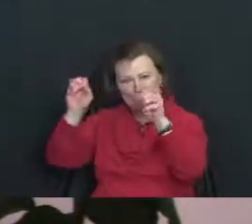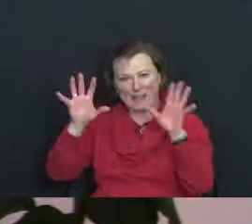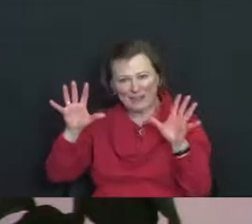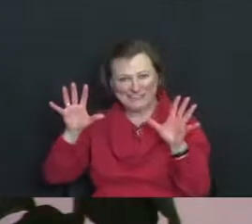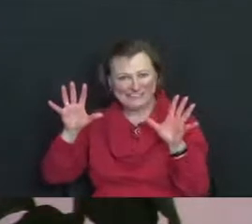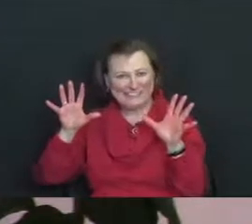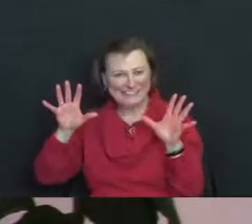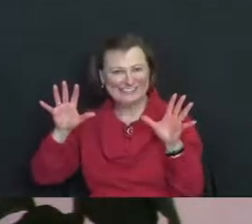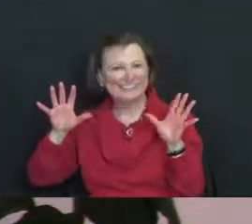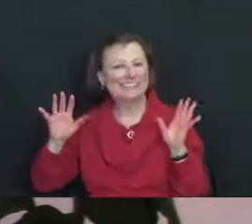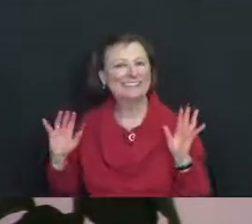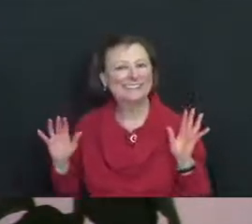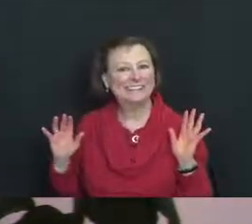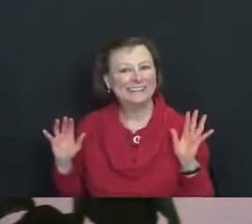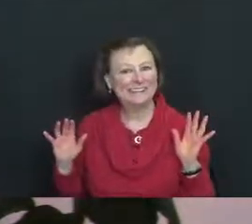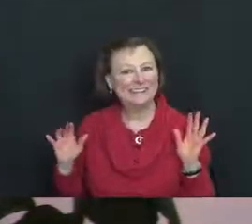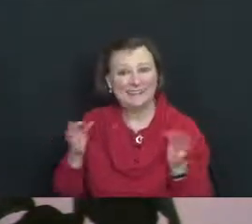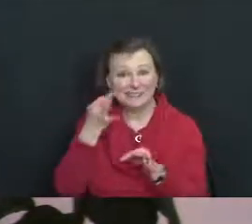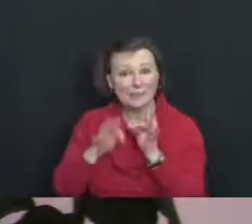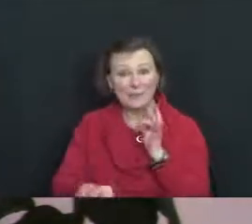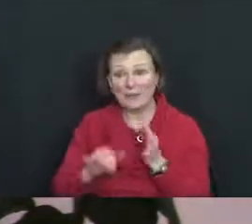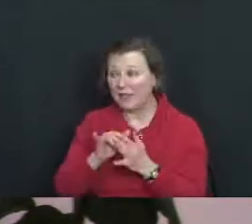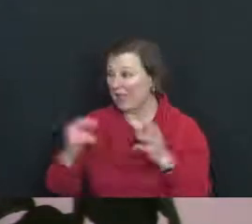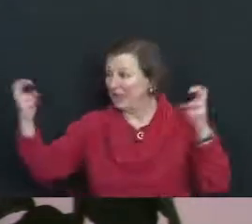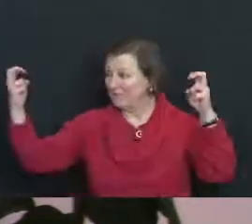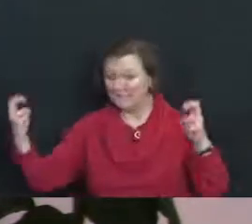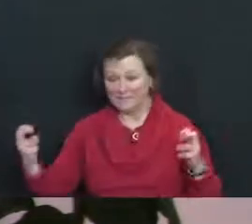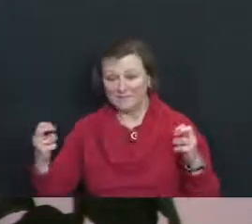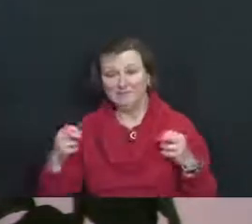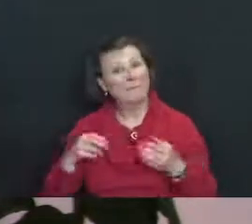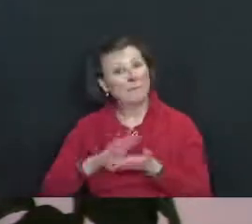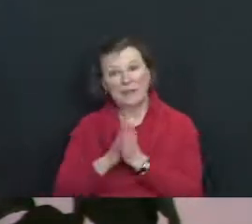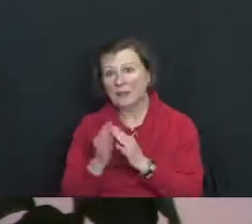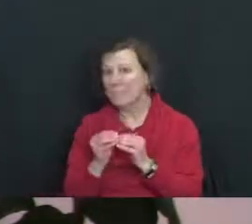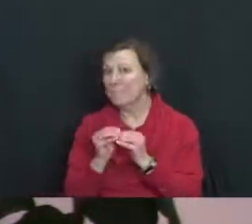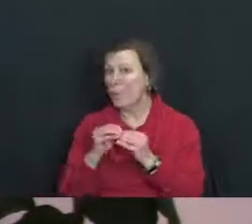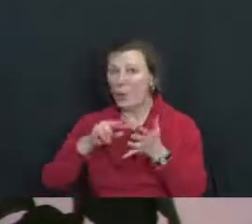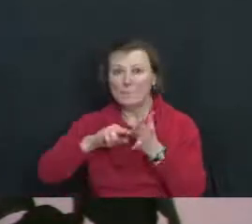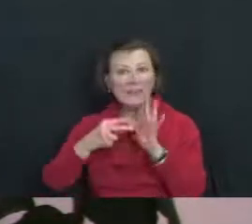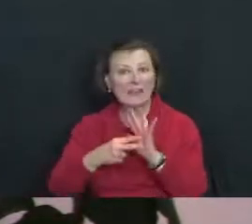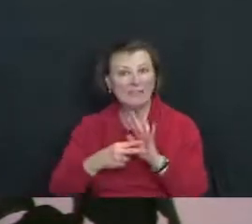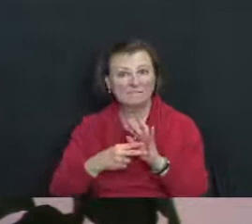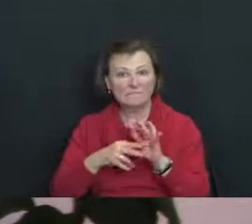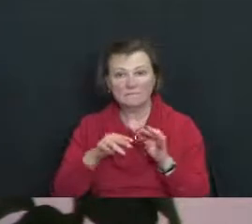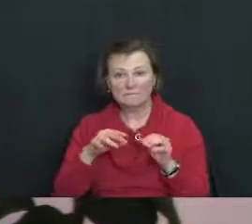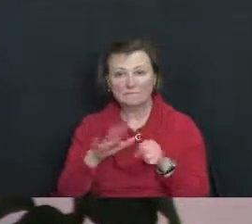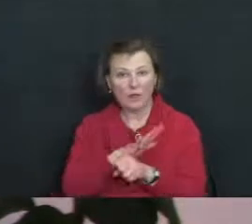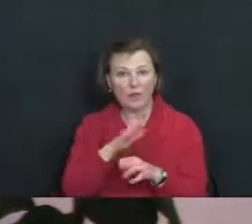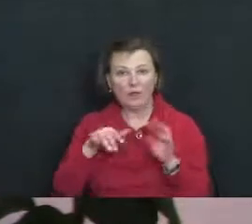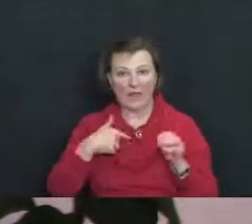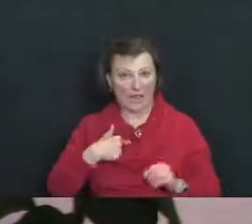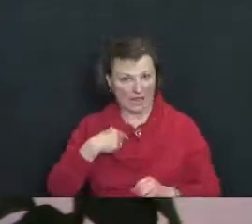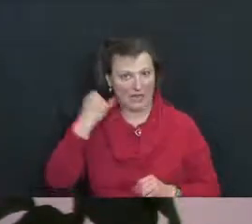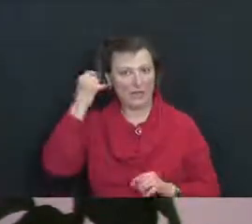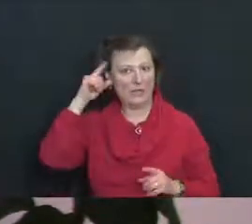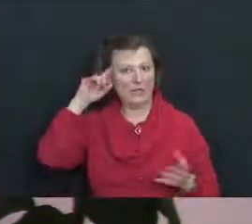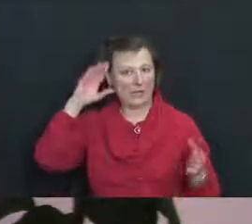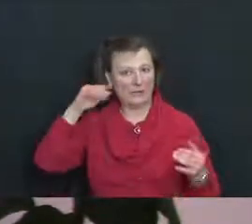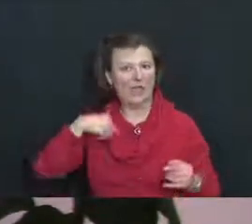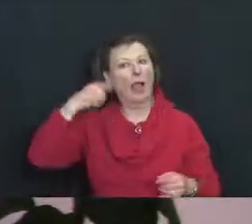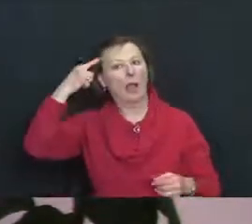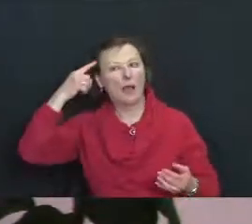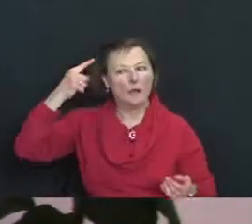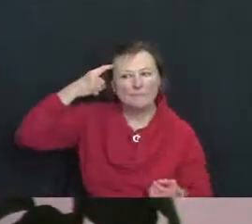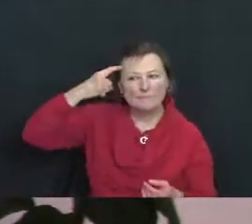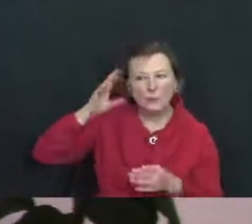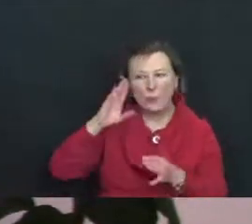Simply put, this encounter turned out to be more meaningful than I expected. I thought it was going to be intellectually